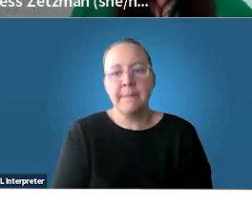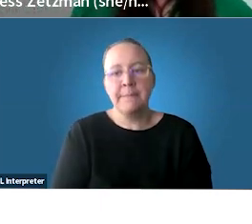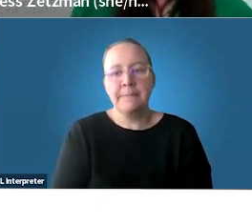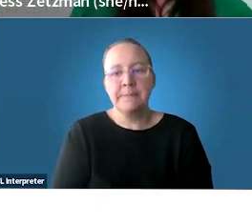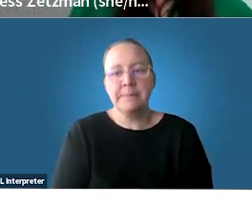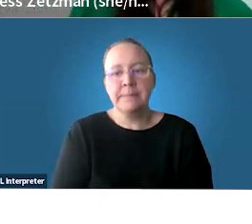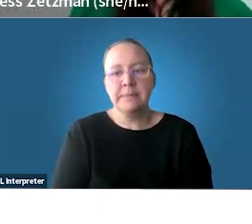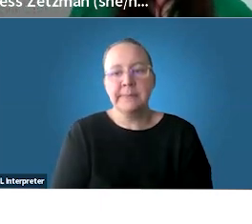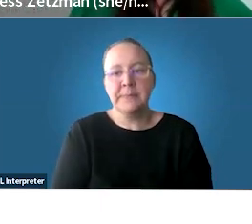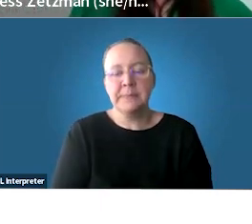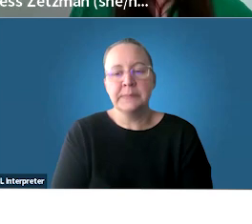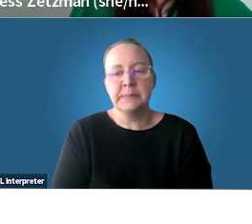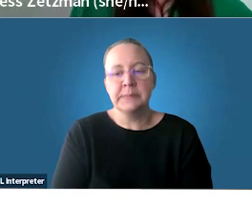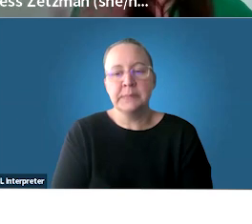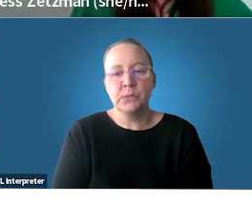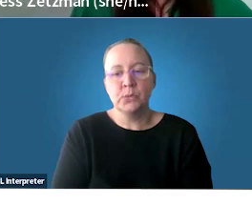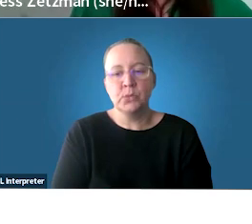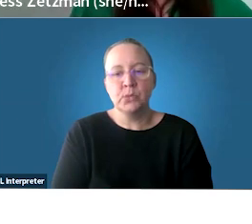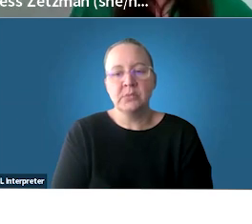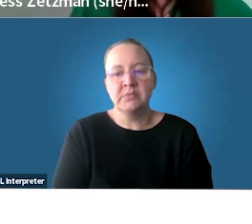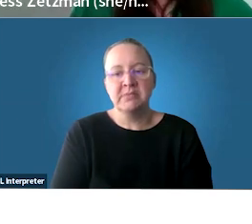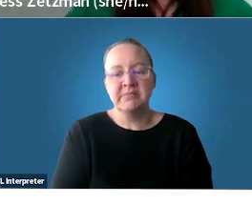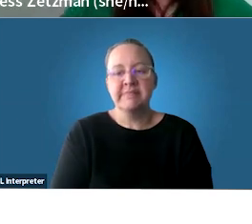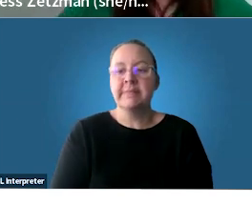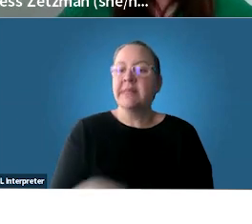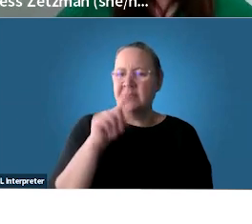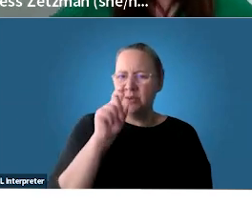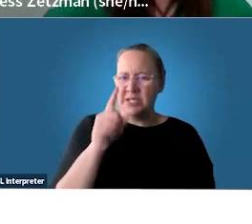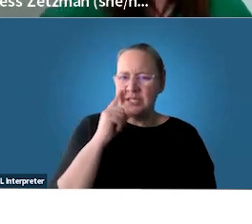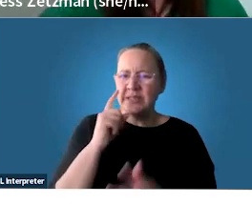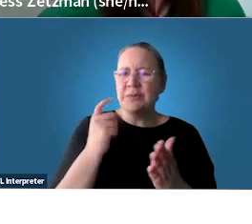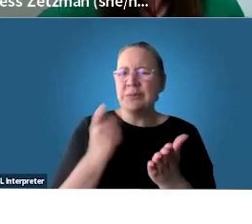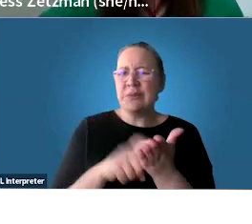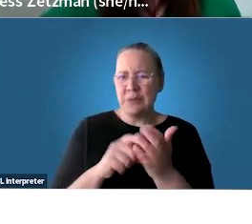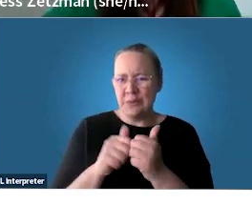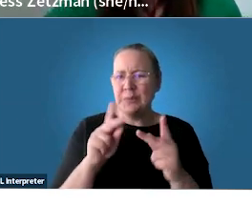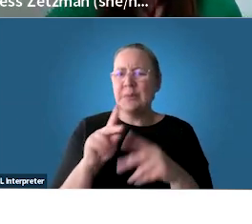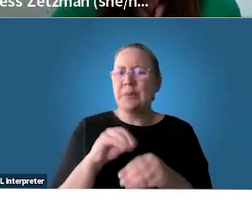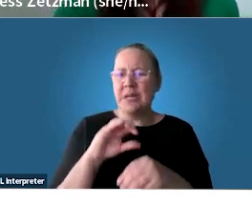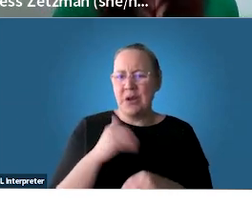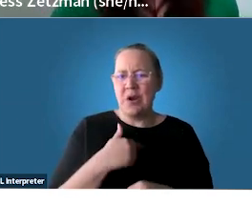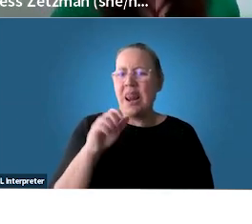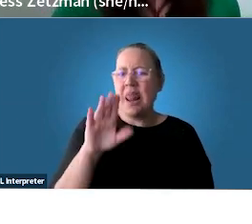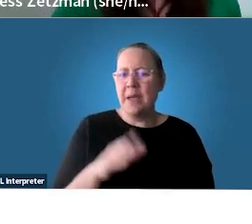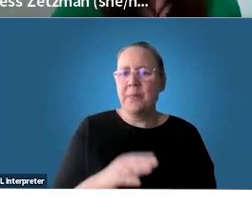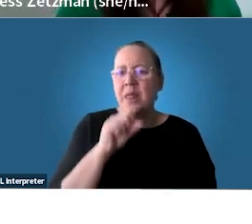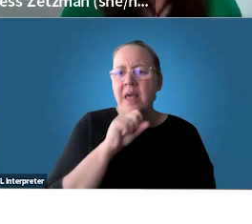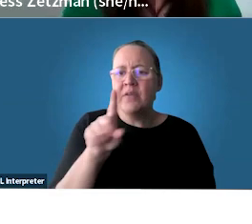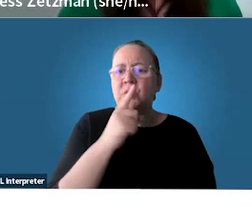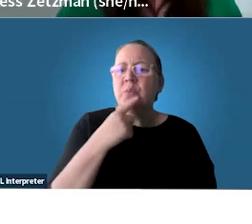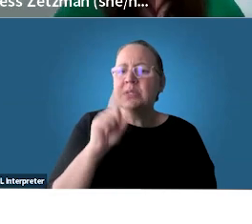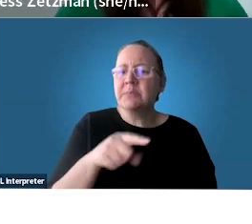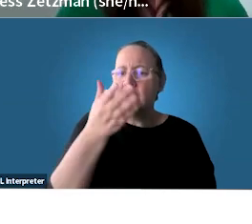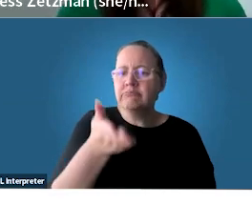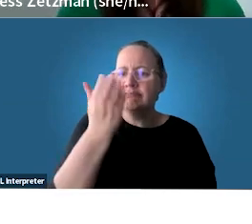like? So this is kind of a question that we seeded with folks in our lab, and we'd love for you to